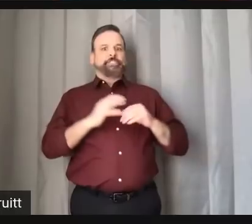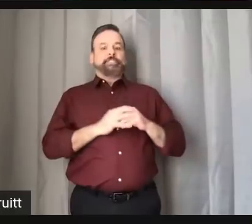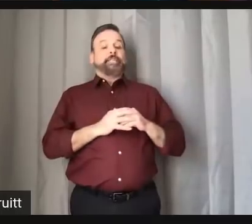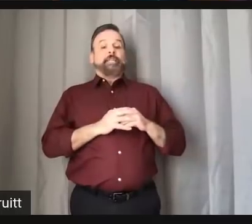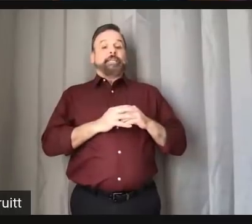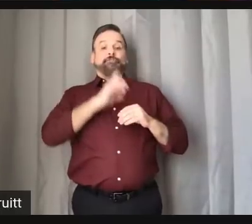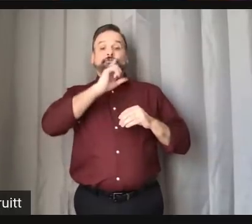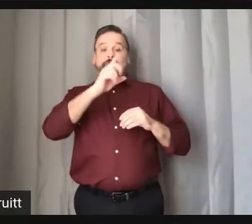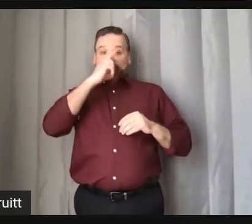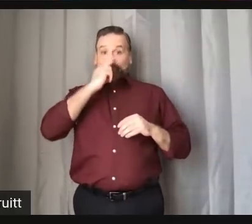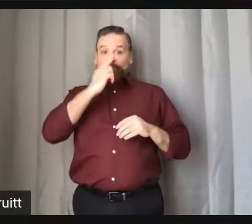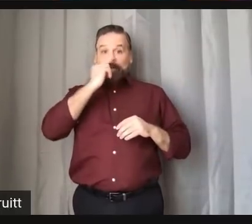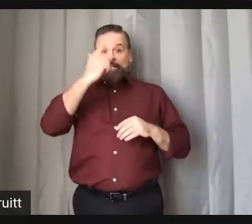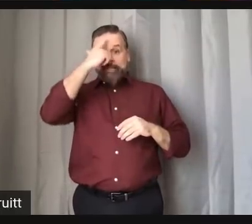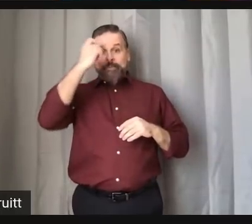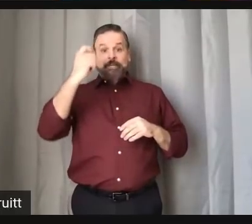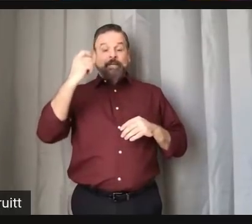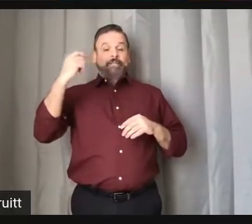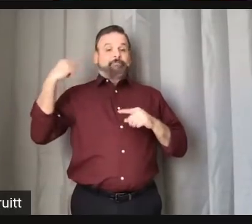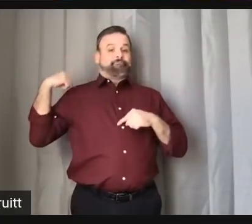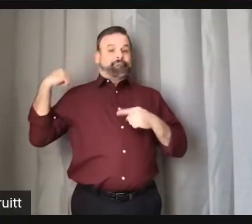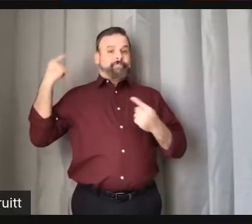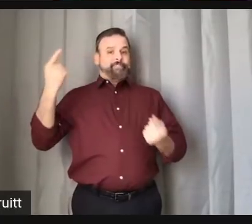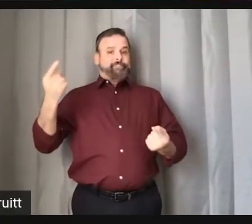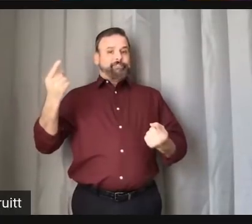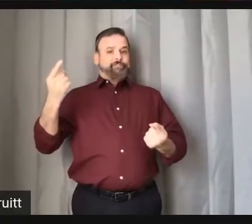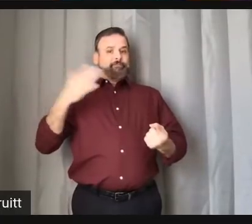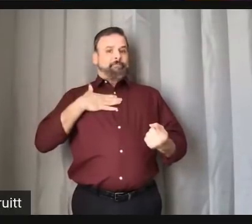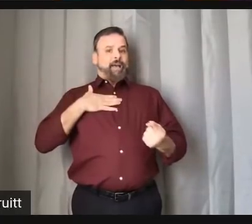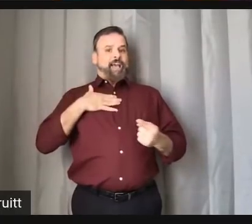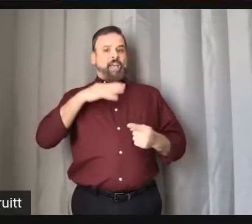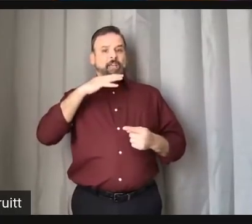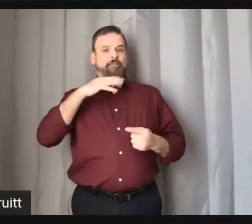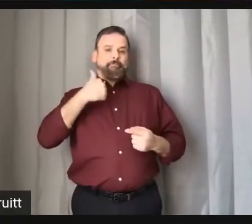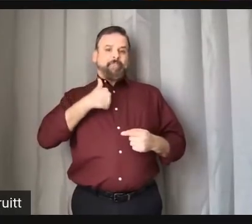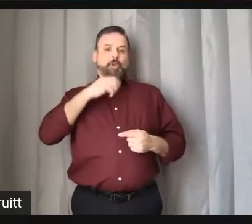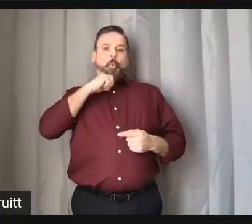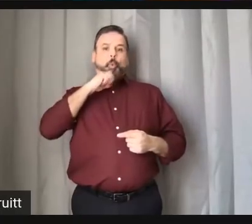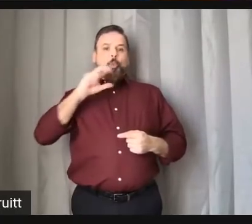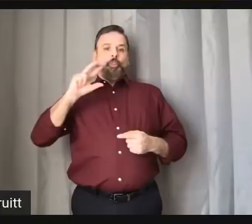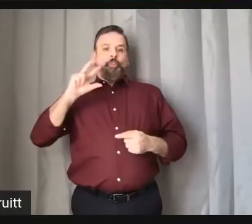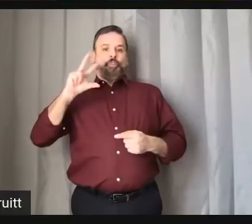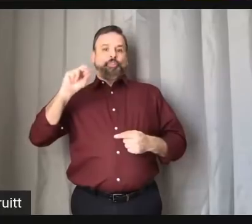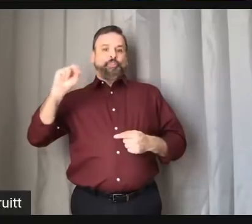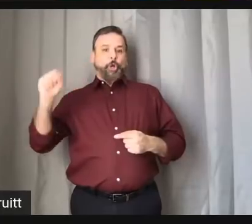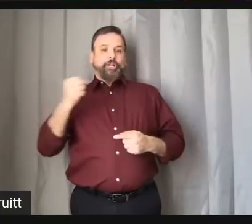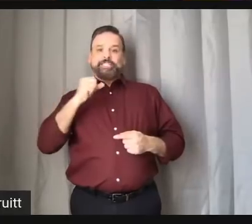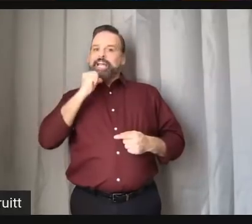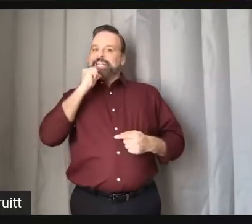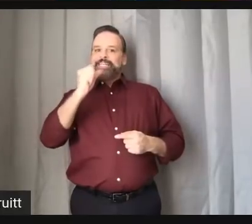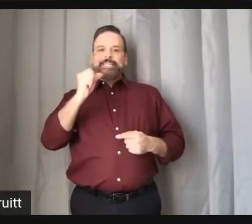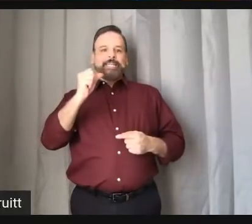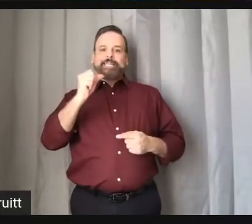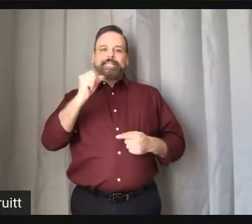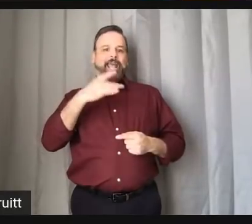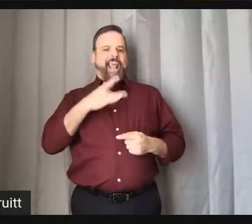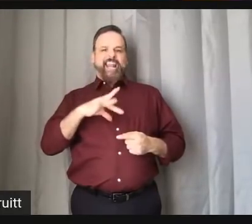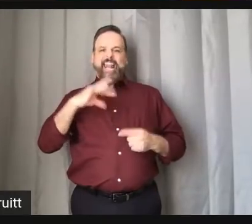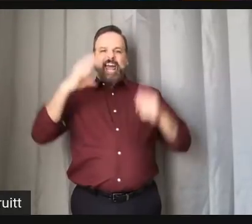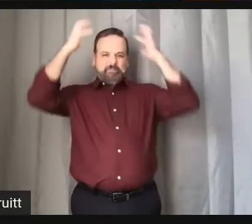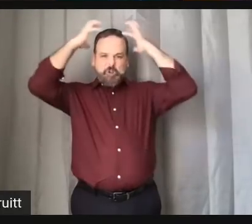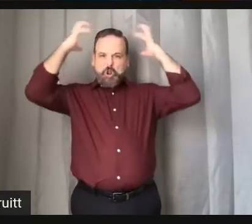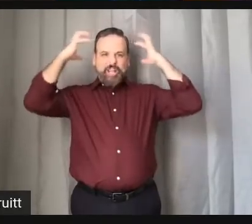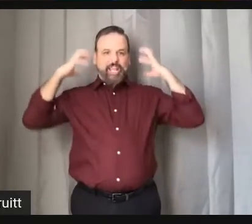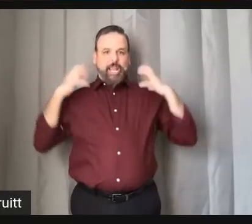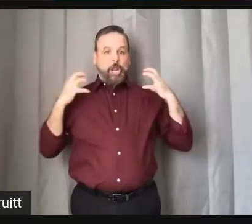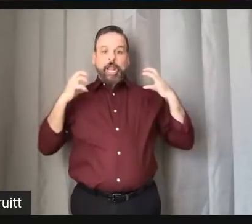It's really funny because up until probably my 30s, I didn't like wearing my hair curly and I didn't understand why. And